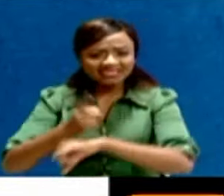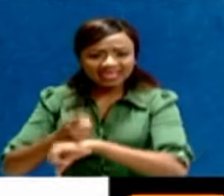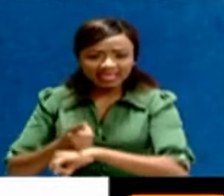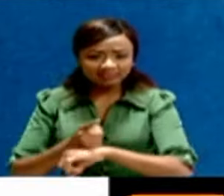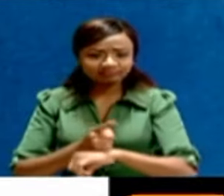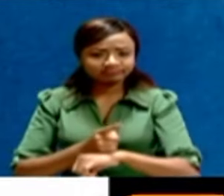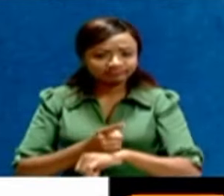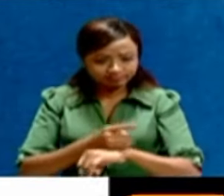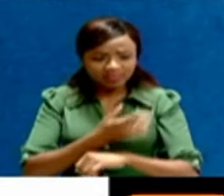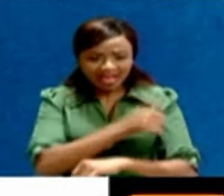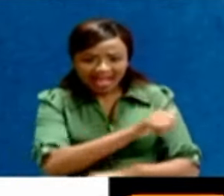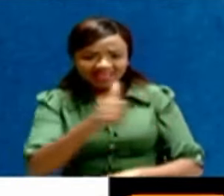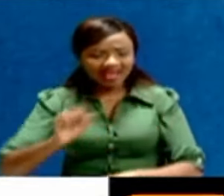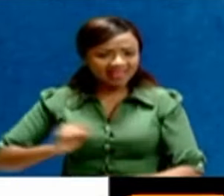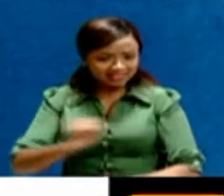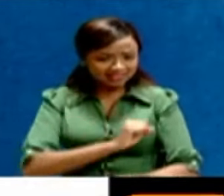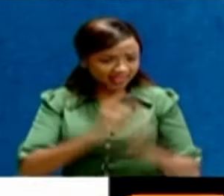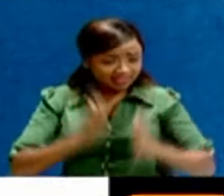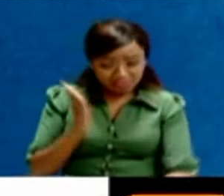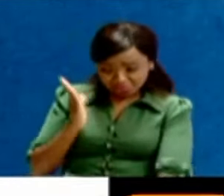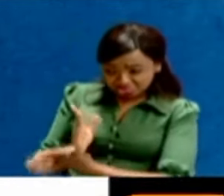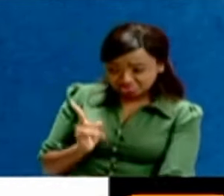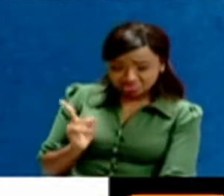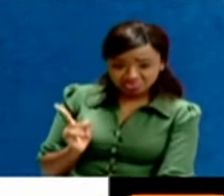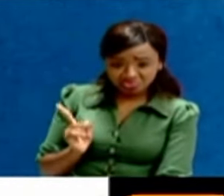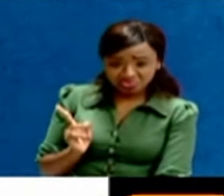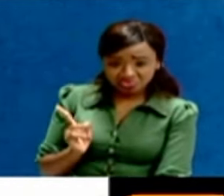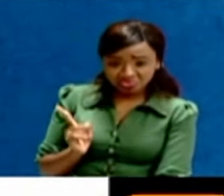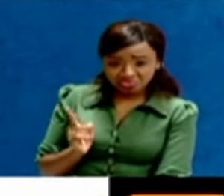for executing their democratic mandate. Let me give you a chance to respond to that.